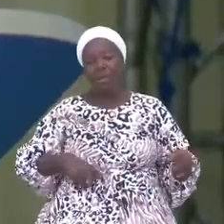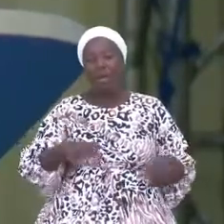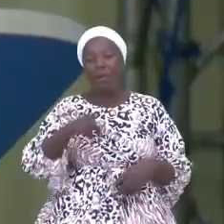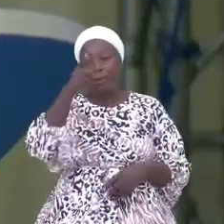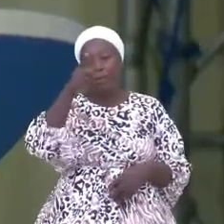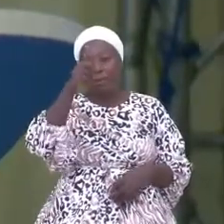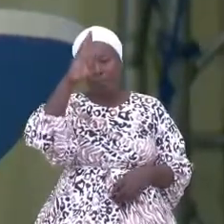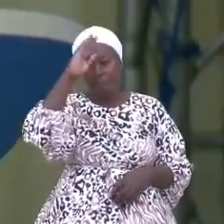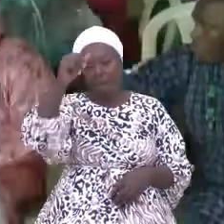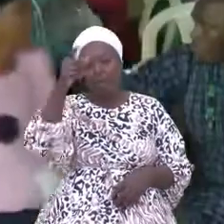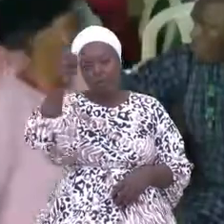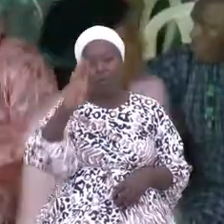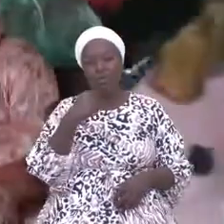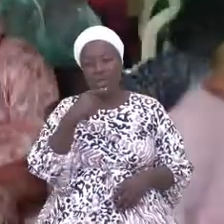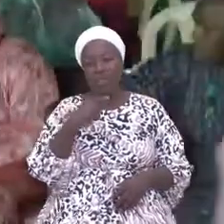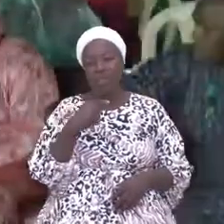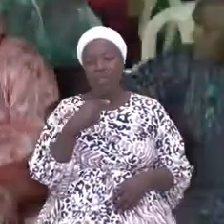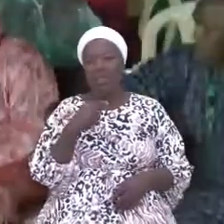GCK amen?